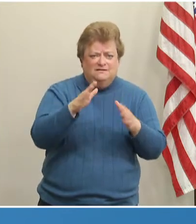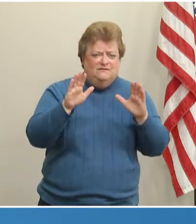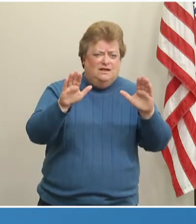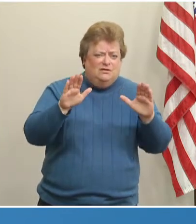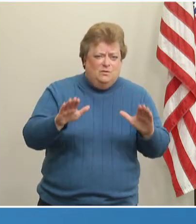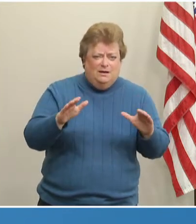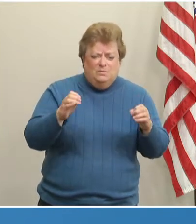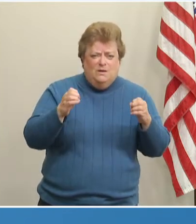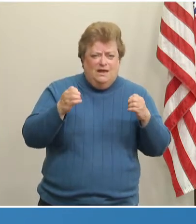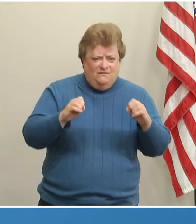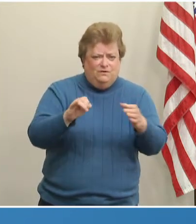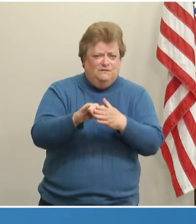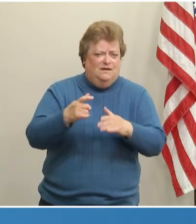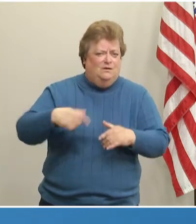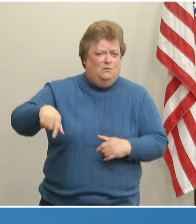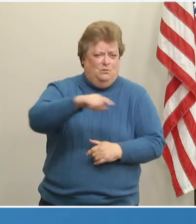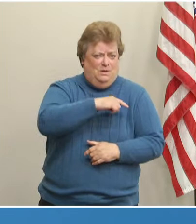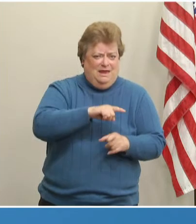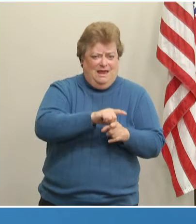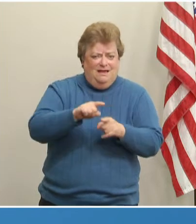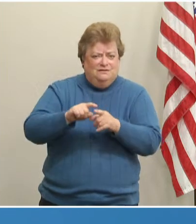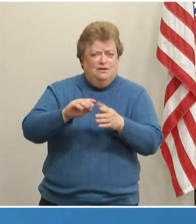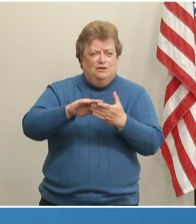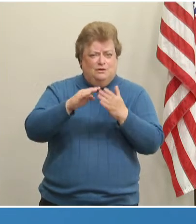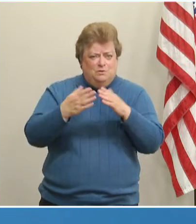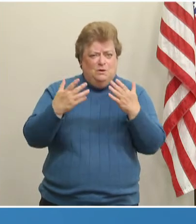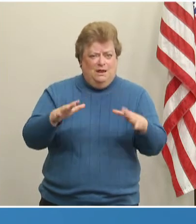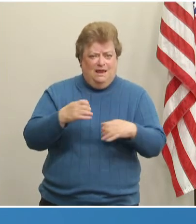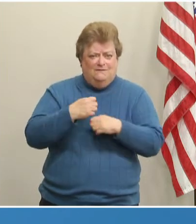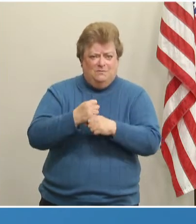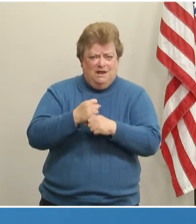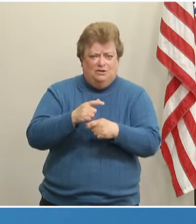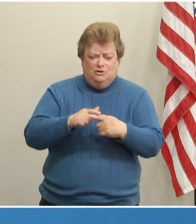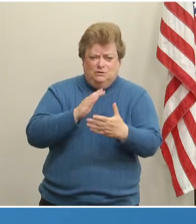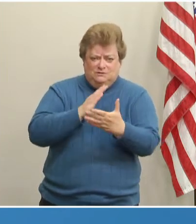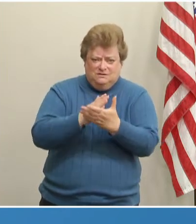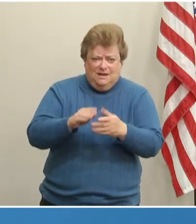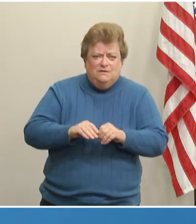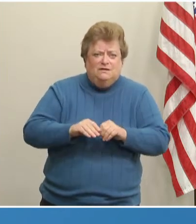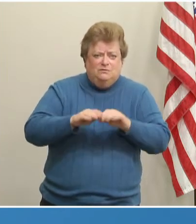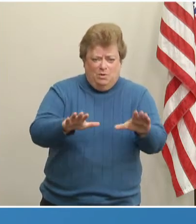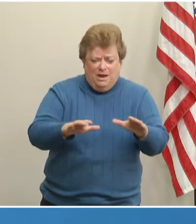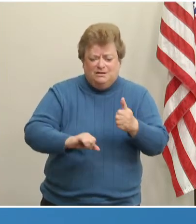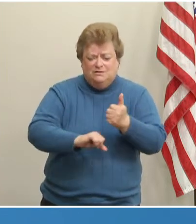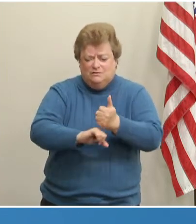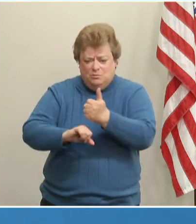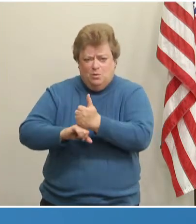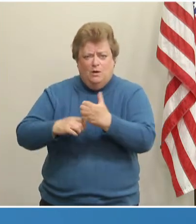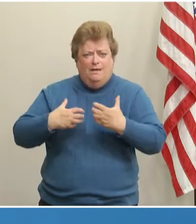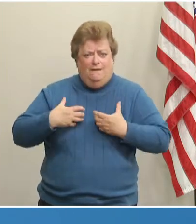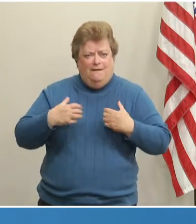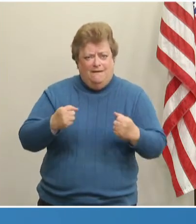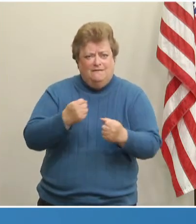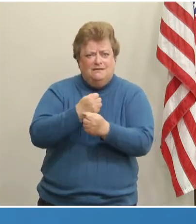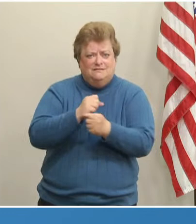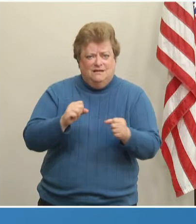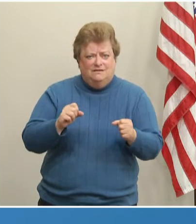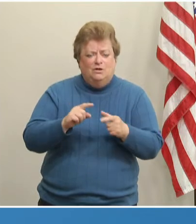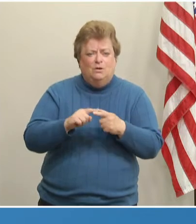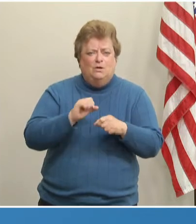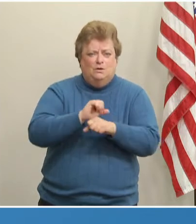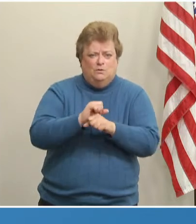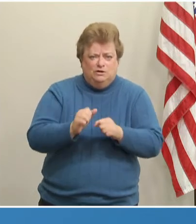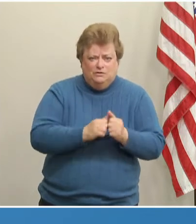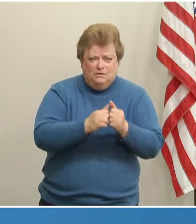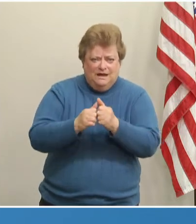made as a community to stop the spread and to support each other's health and safety. The work we've done together to get